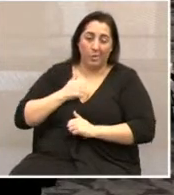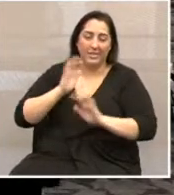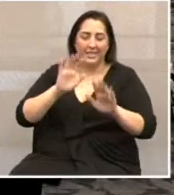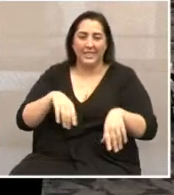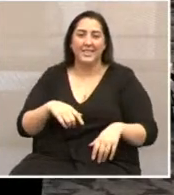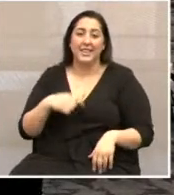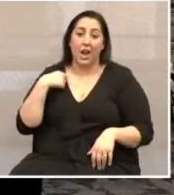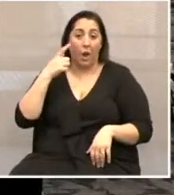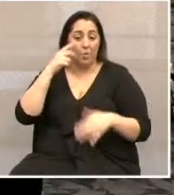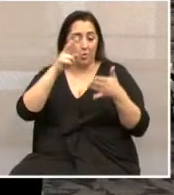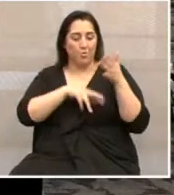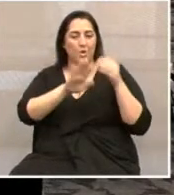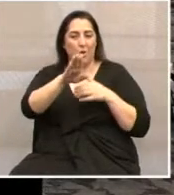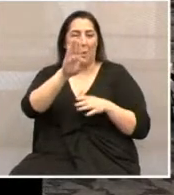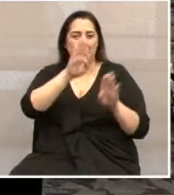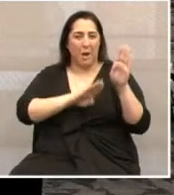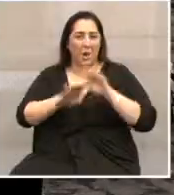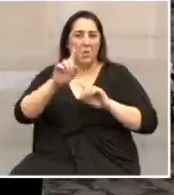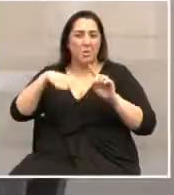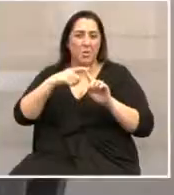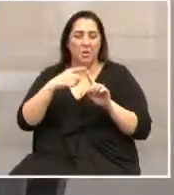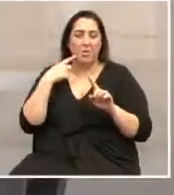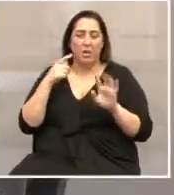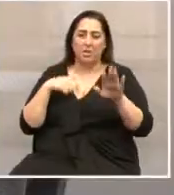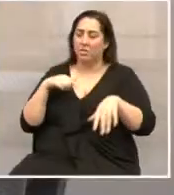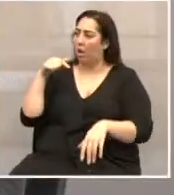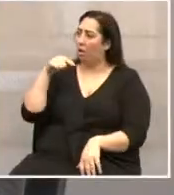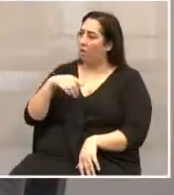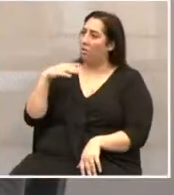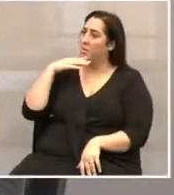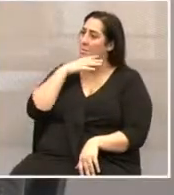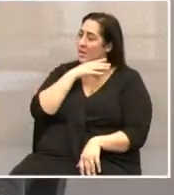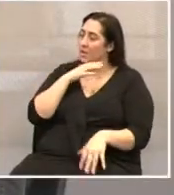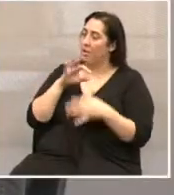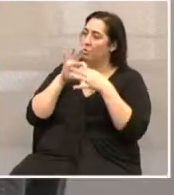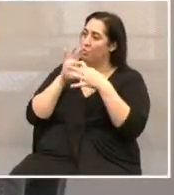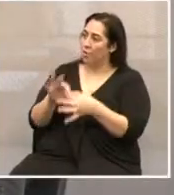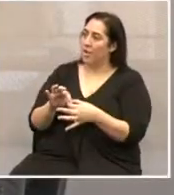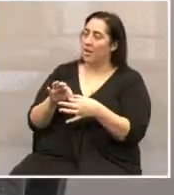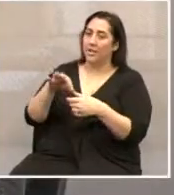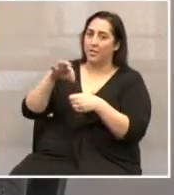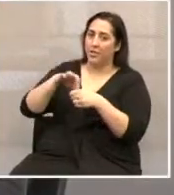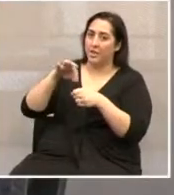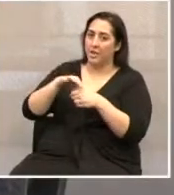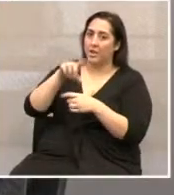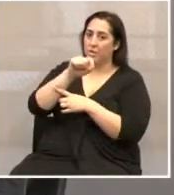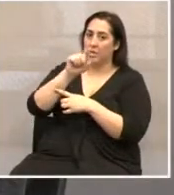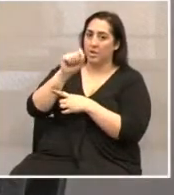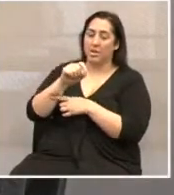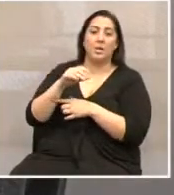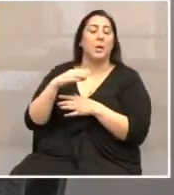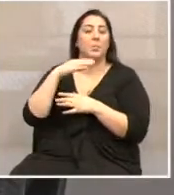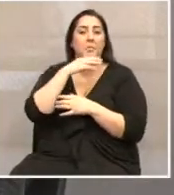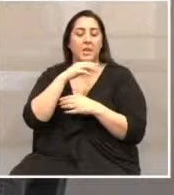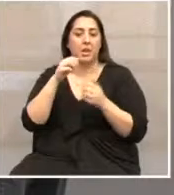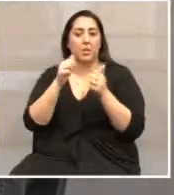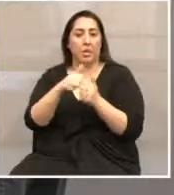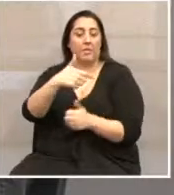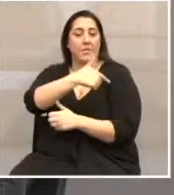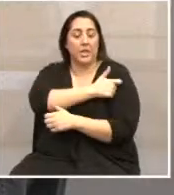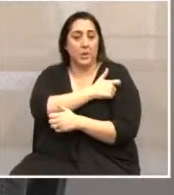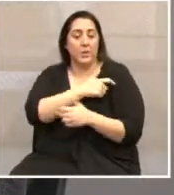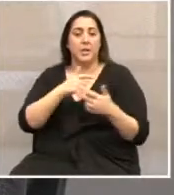much. waiting. Mentiras sobre la elección 2020. Mentiras sobre las vacunas.